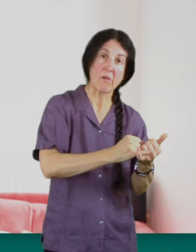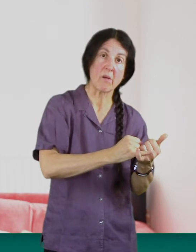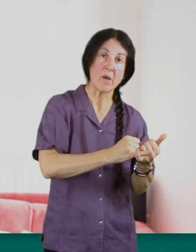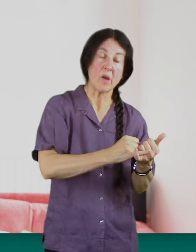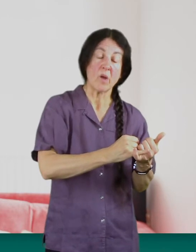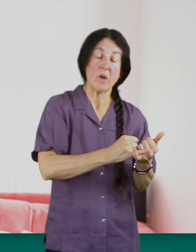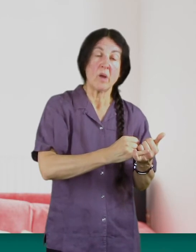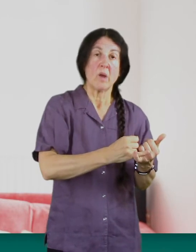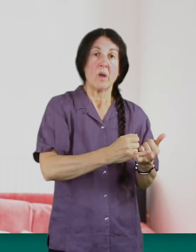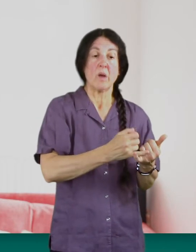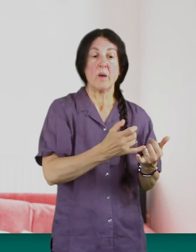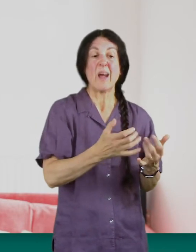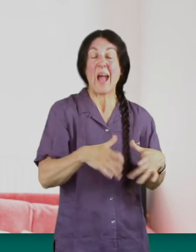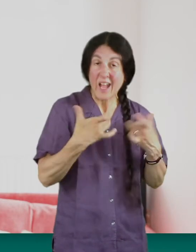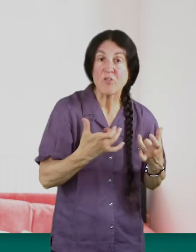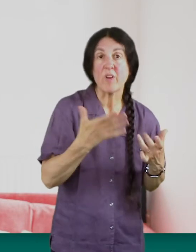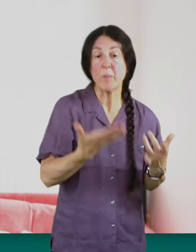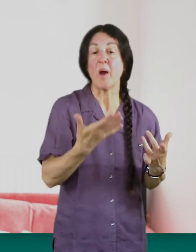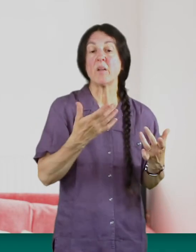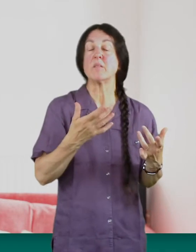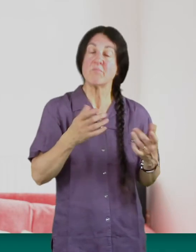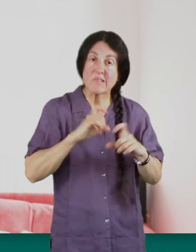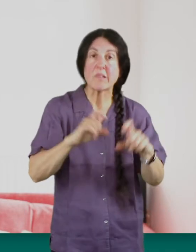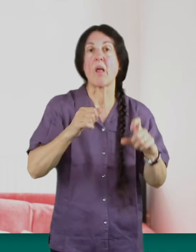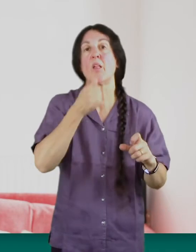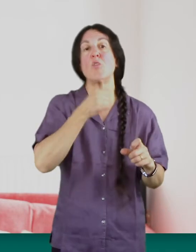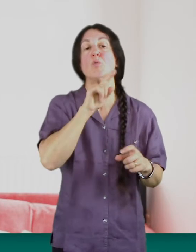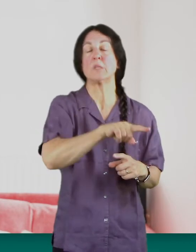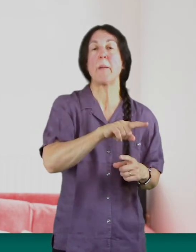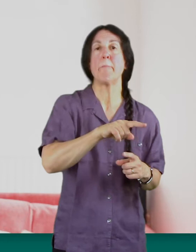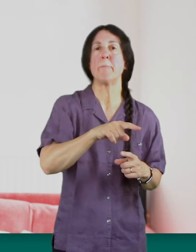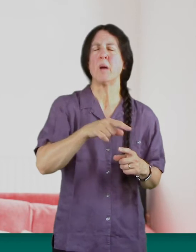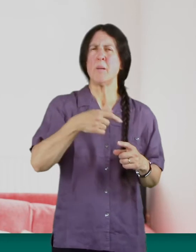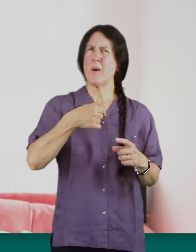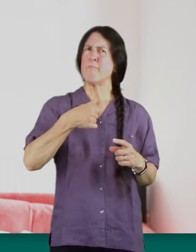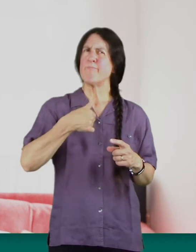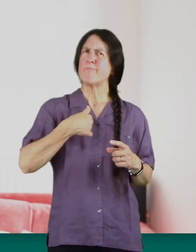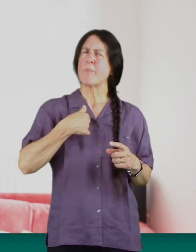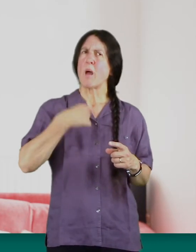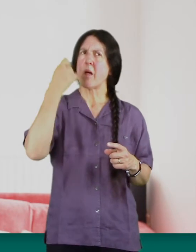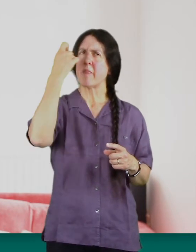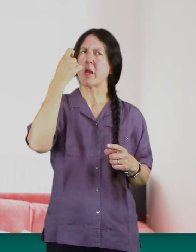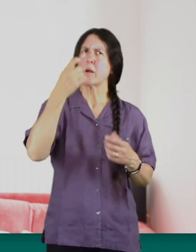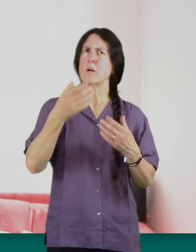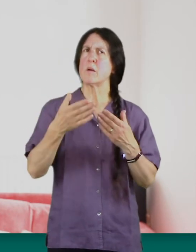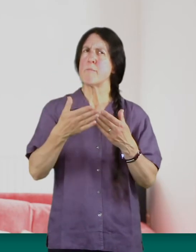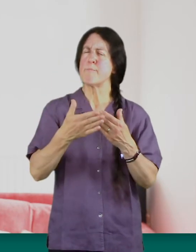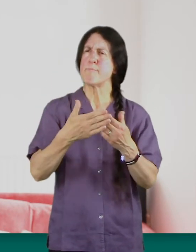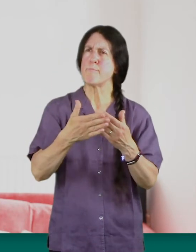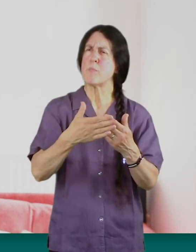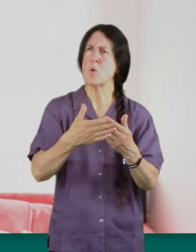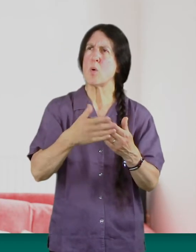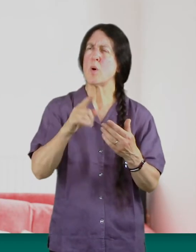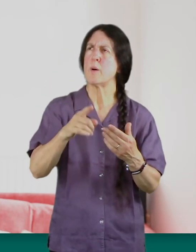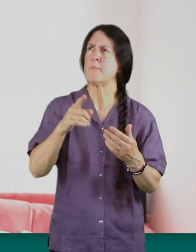Samson within his difficulties. God meets us exactly where we are, in exactly